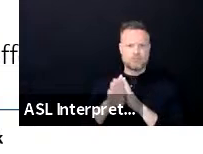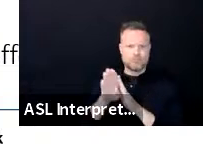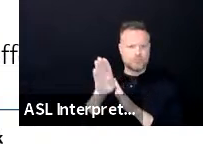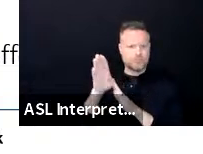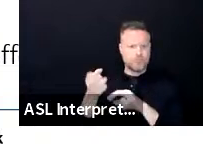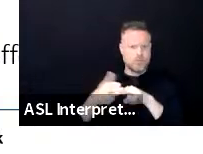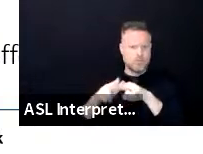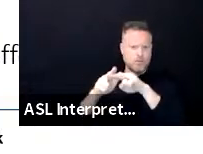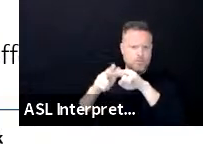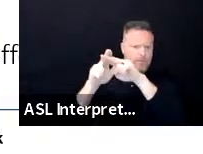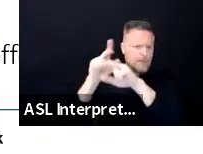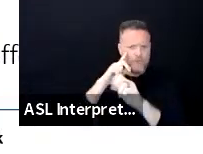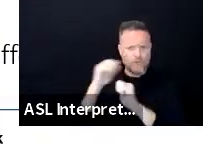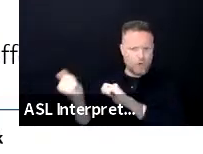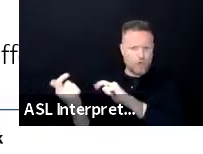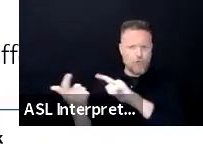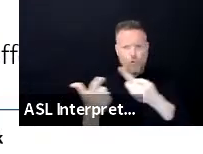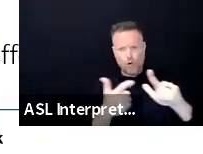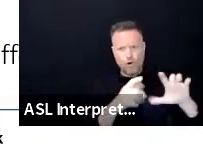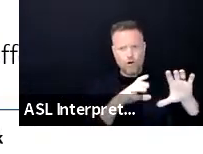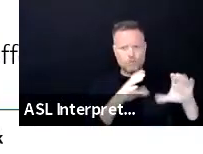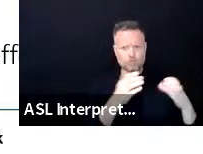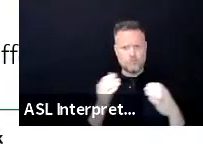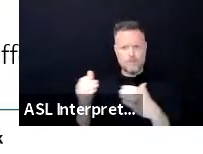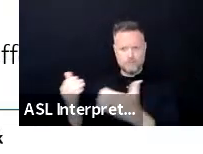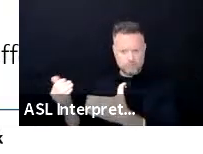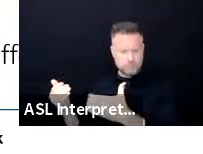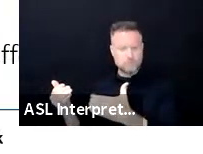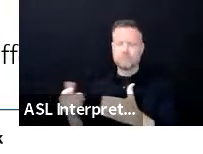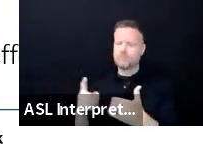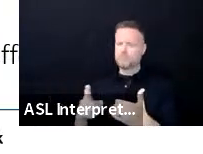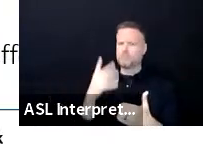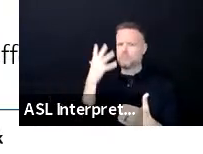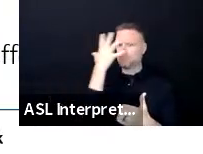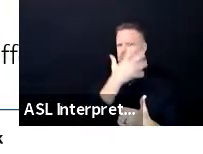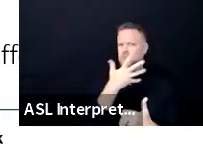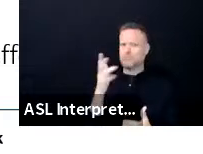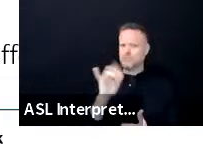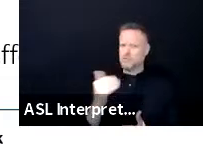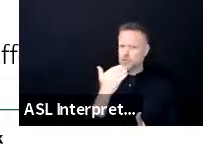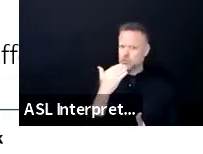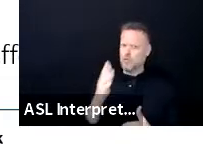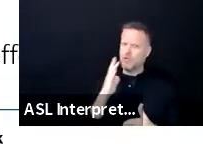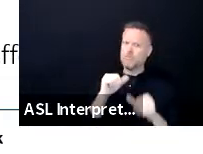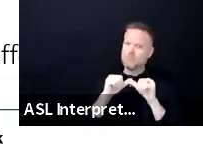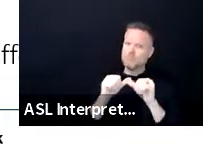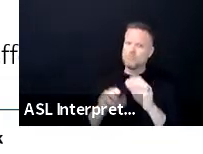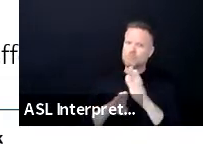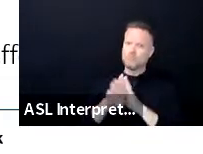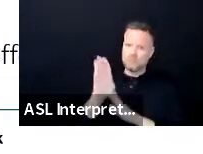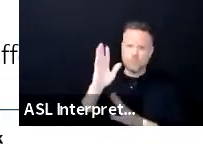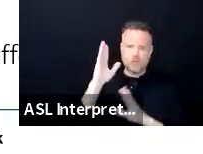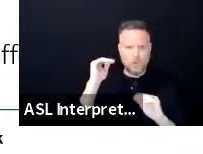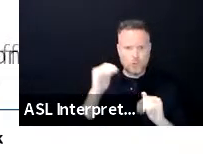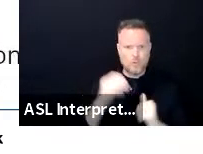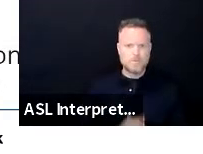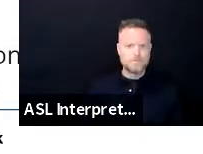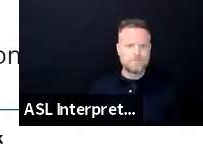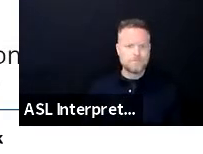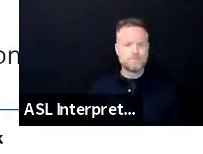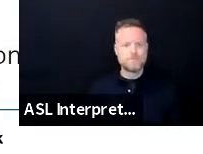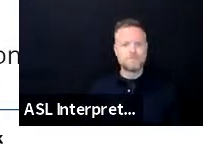all populations. So this looks really promising, and we're going to continue to follow that. Next slide,